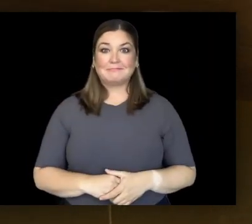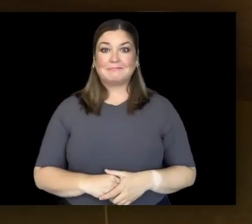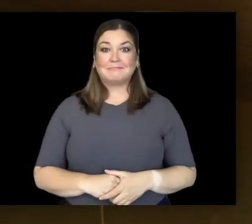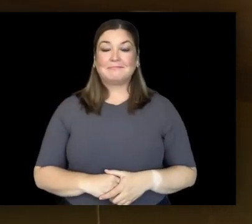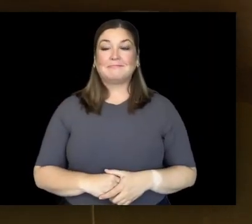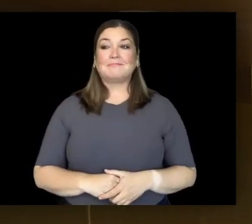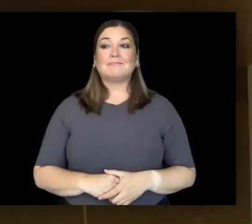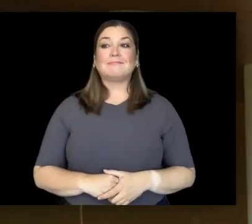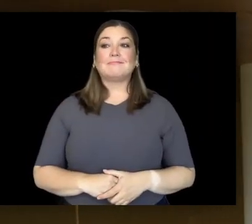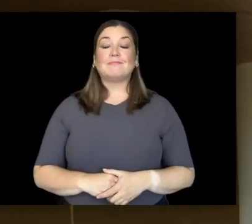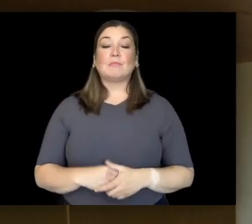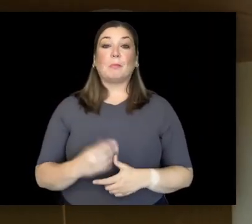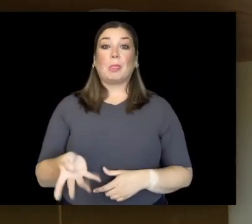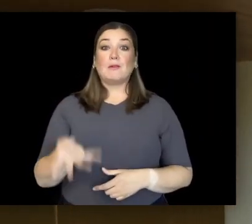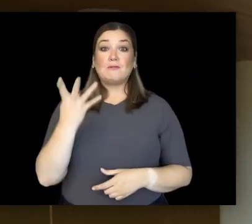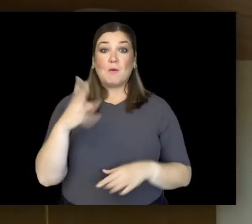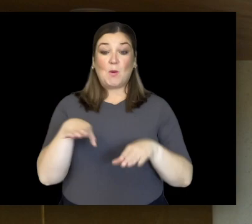tier.